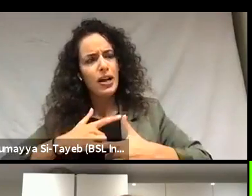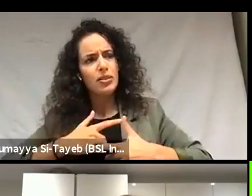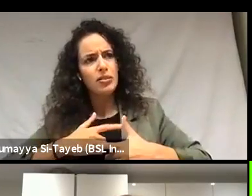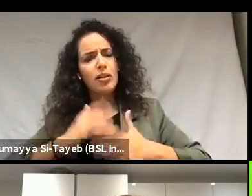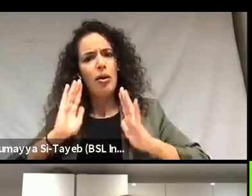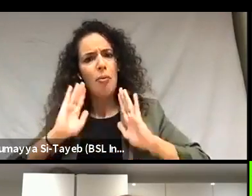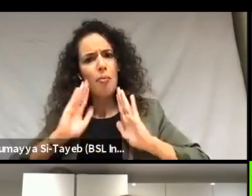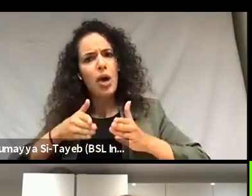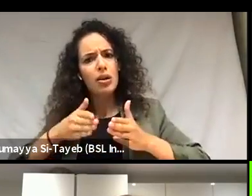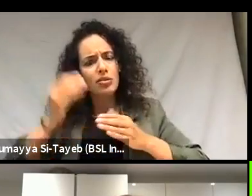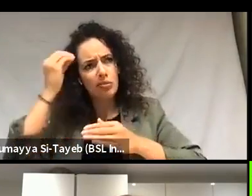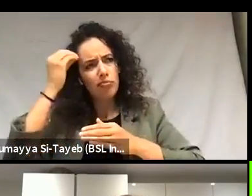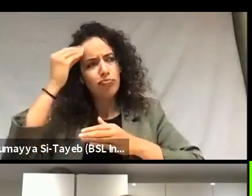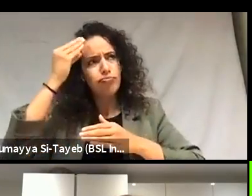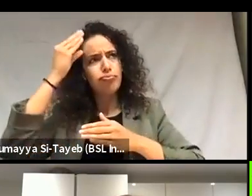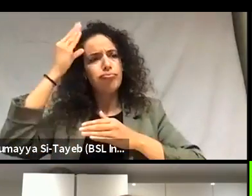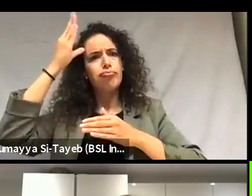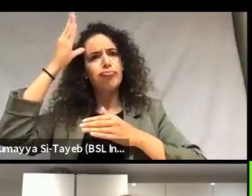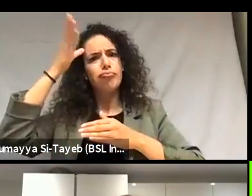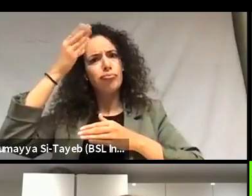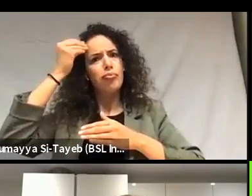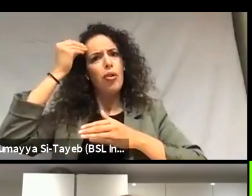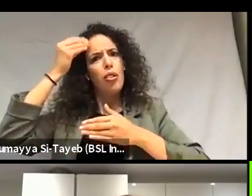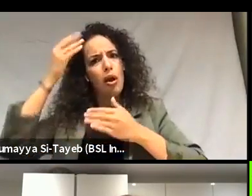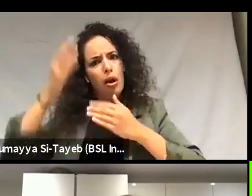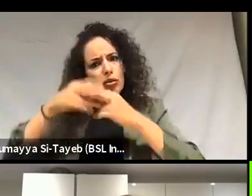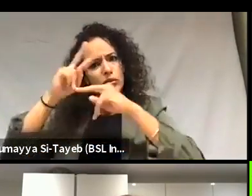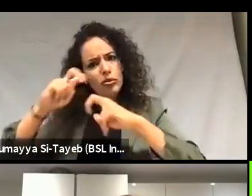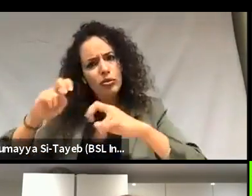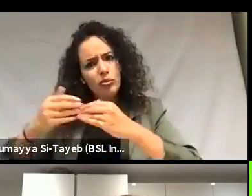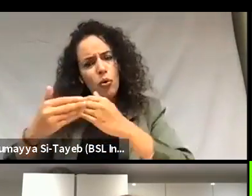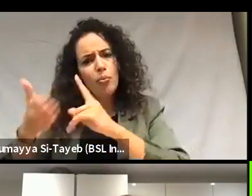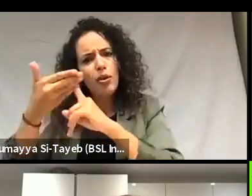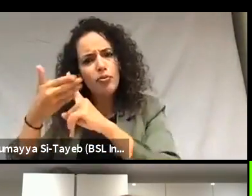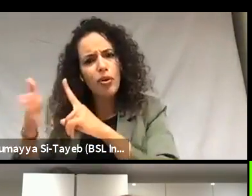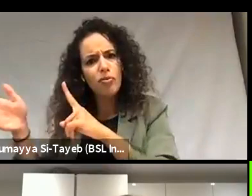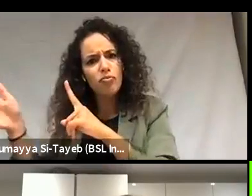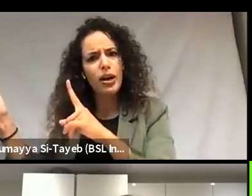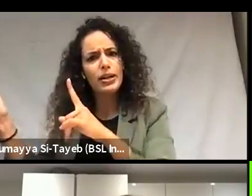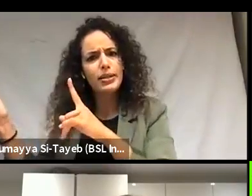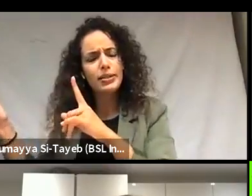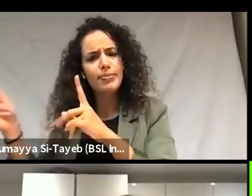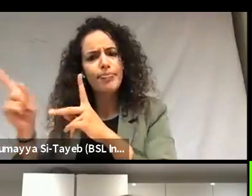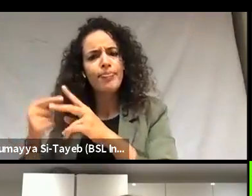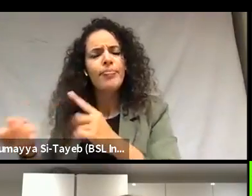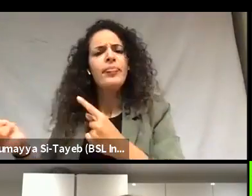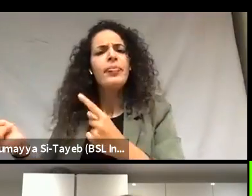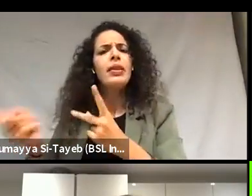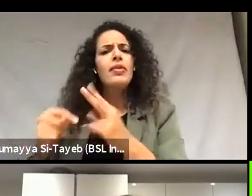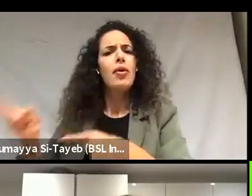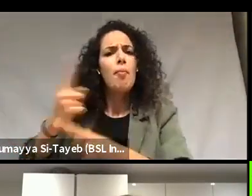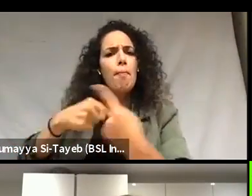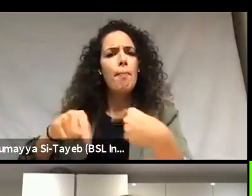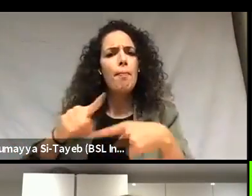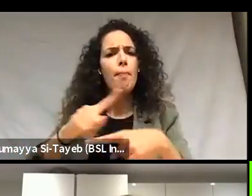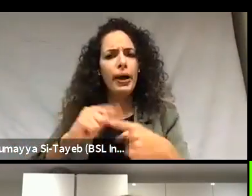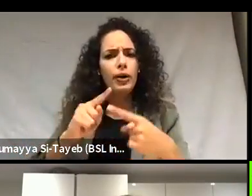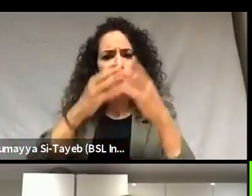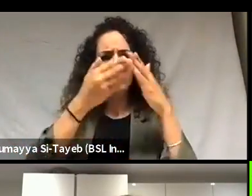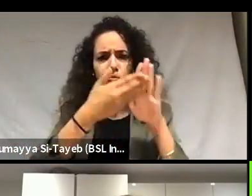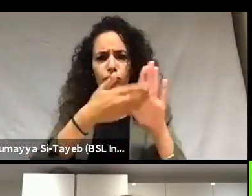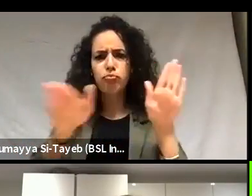if I come to the broad issues of the media, I think there are two things that I would raise. One is